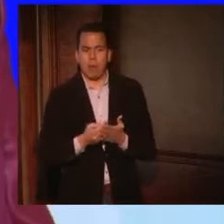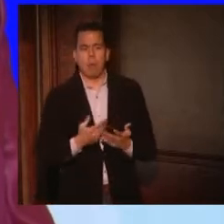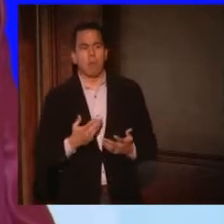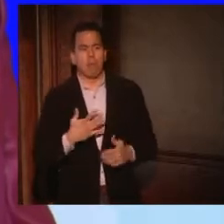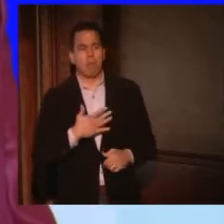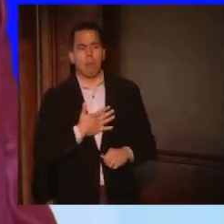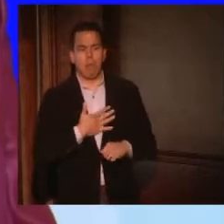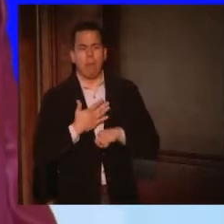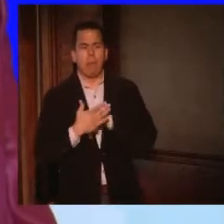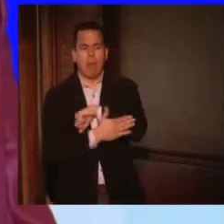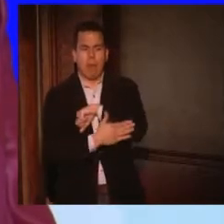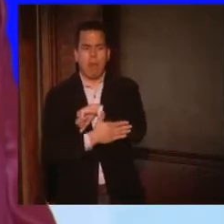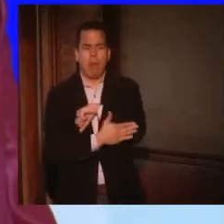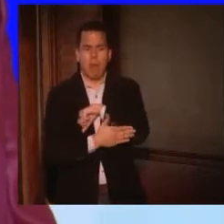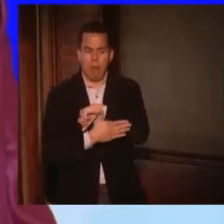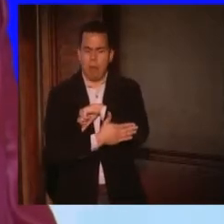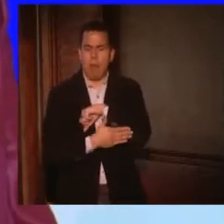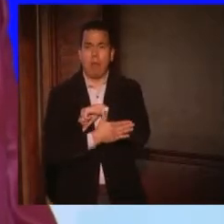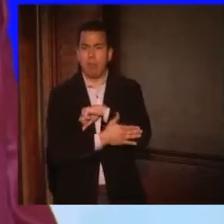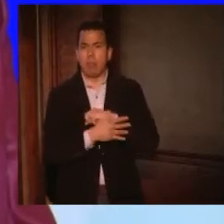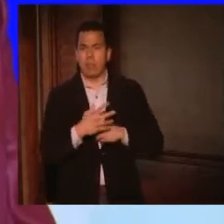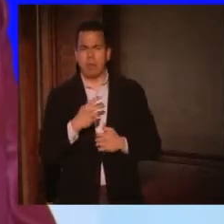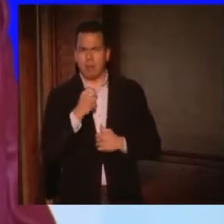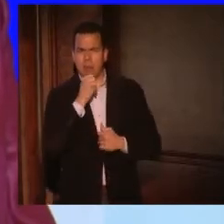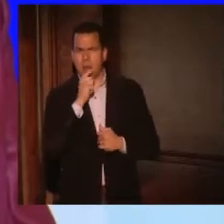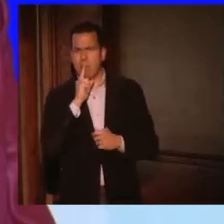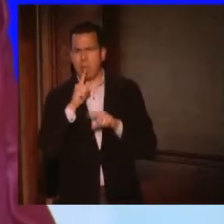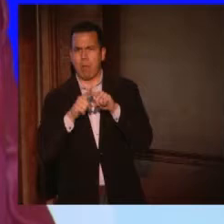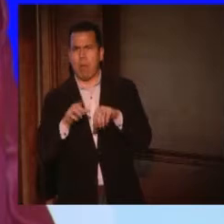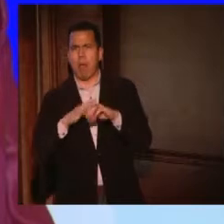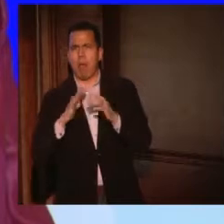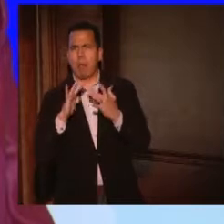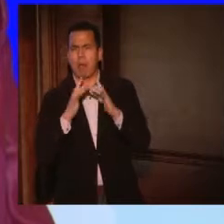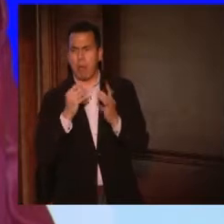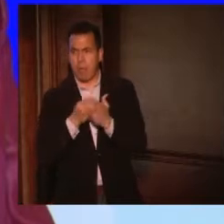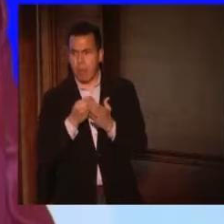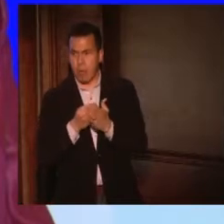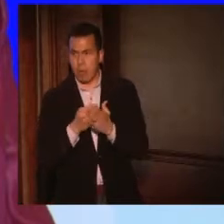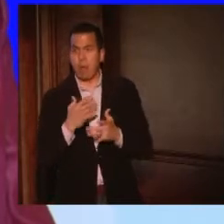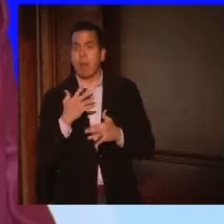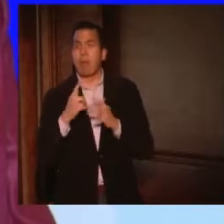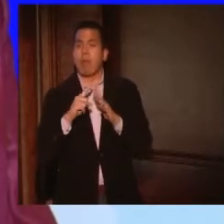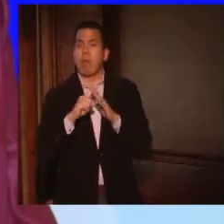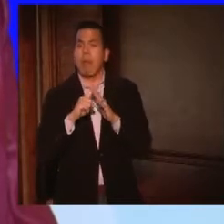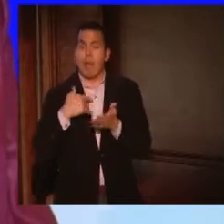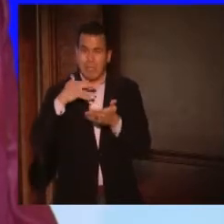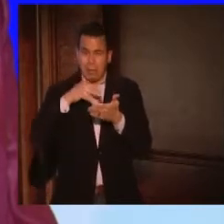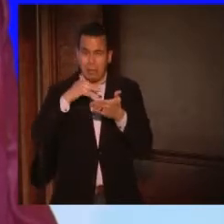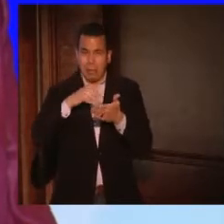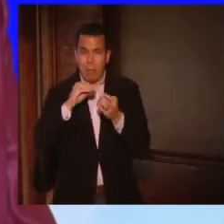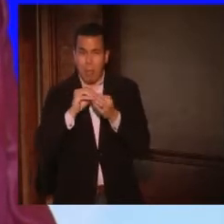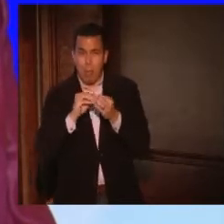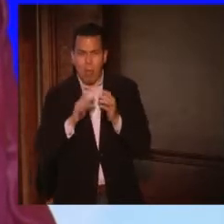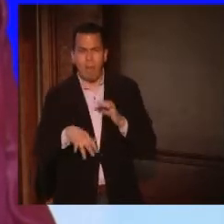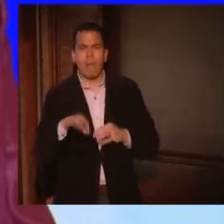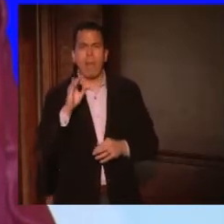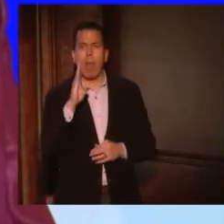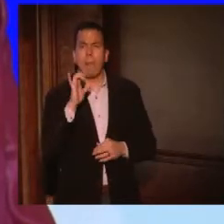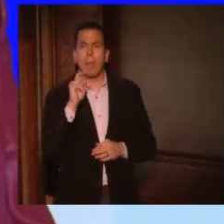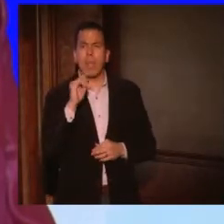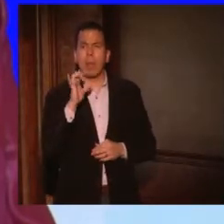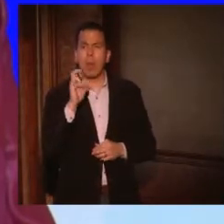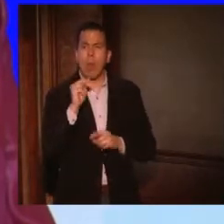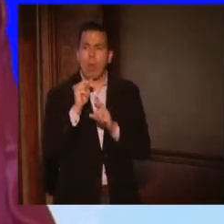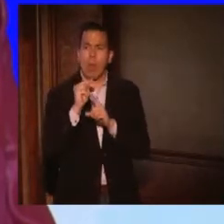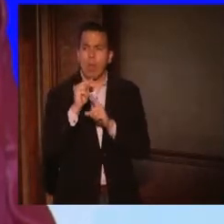keeps sending the articles and say that maybe this is a good thing that we start. And then when I studied more, I found that Bitcoins is very similar